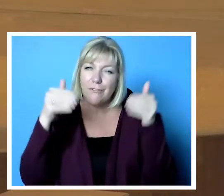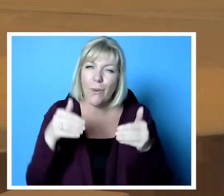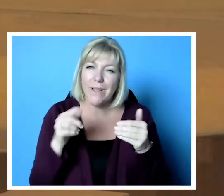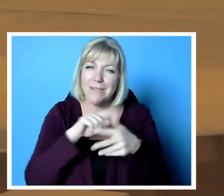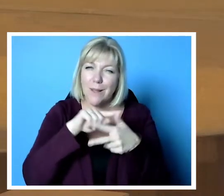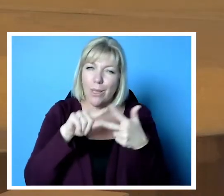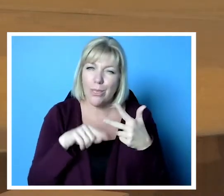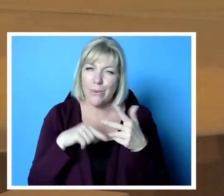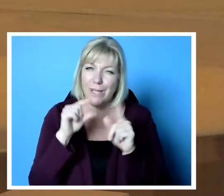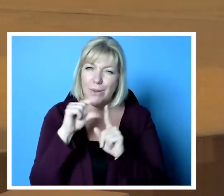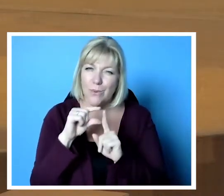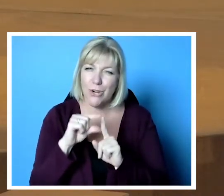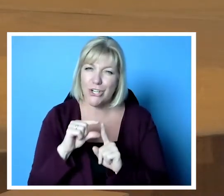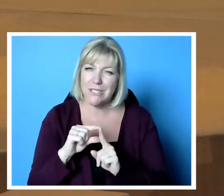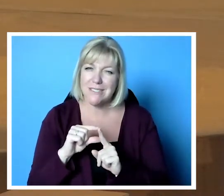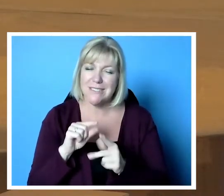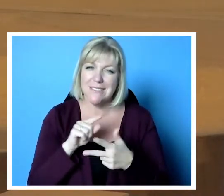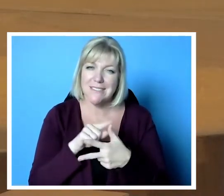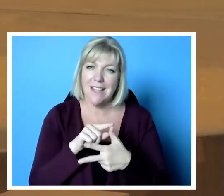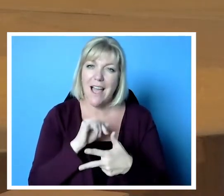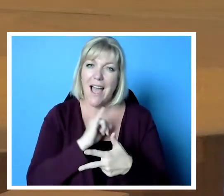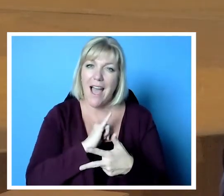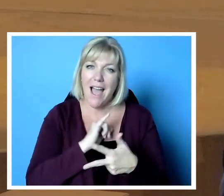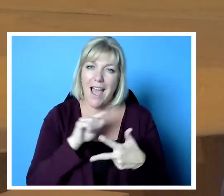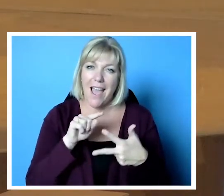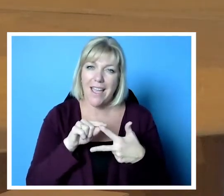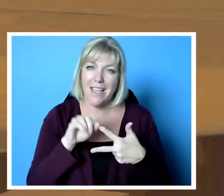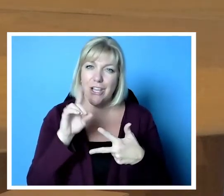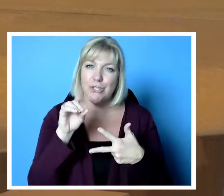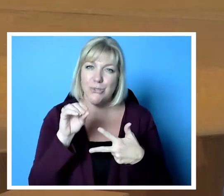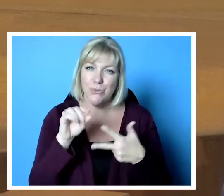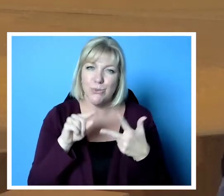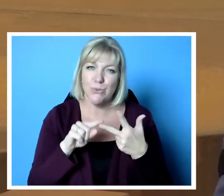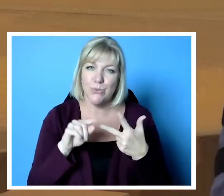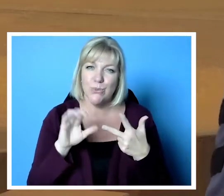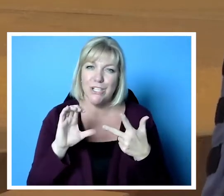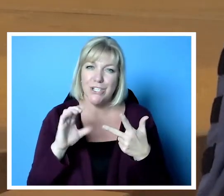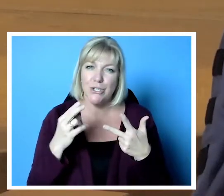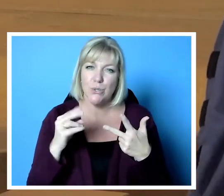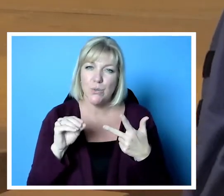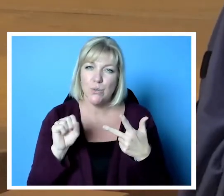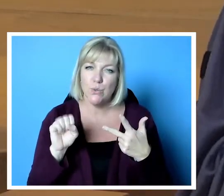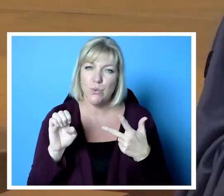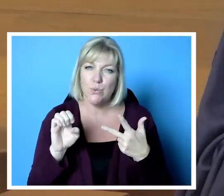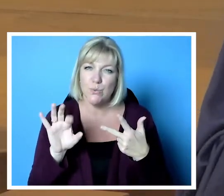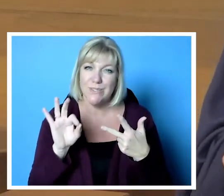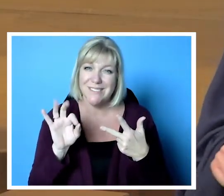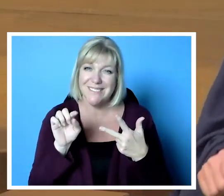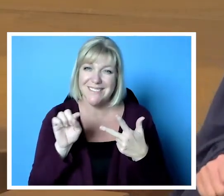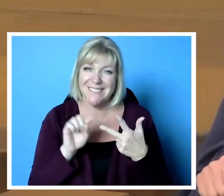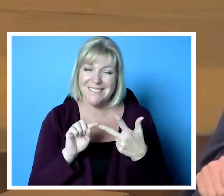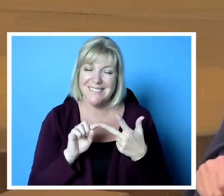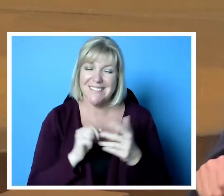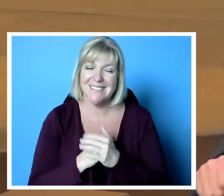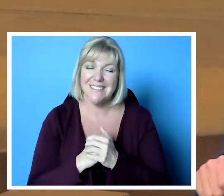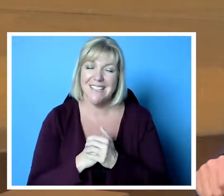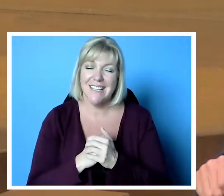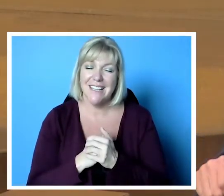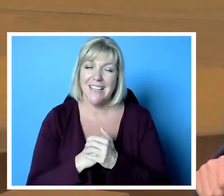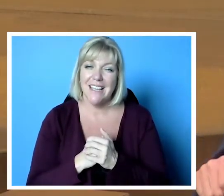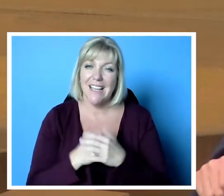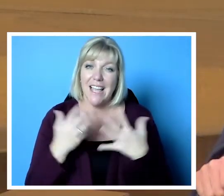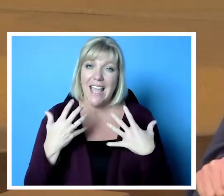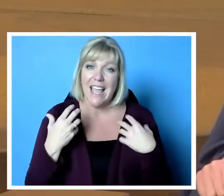particular. I do choose. Healing is not always an absence